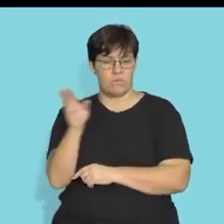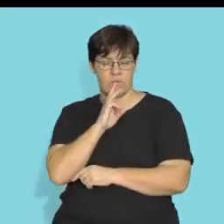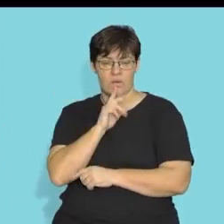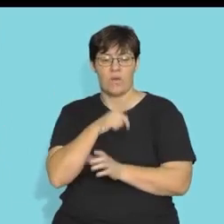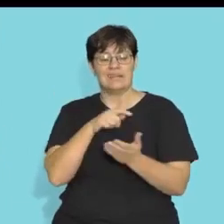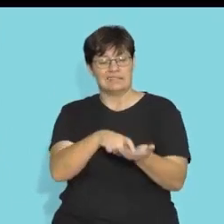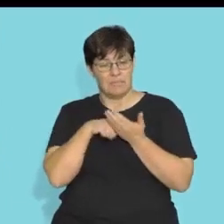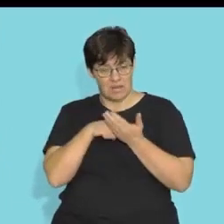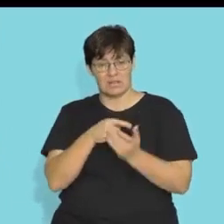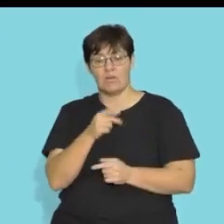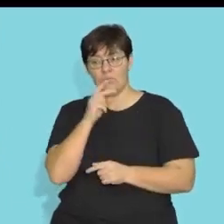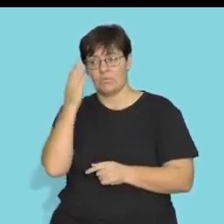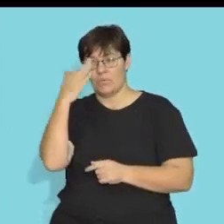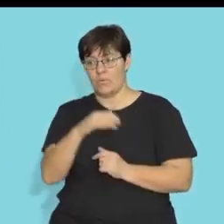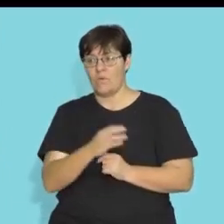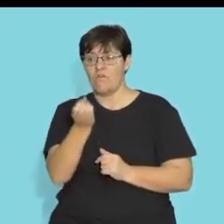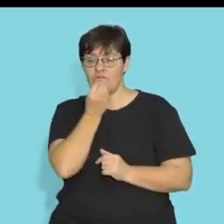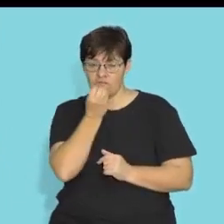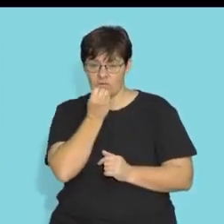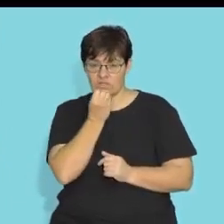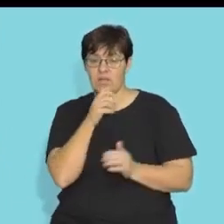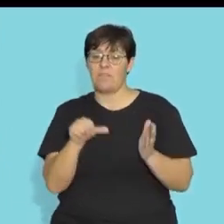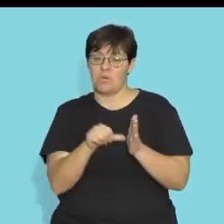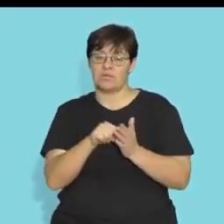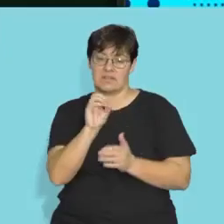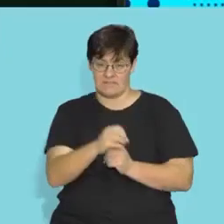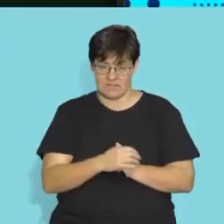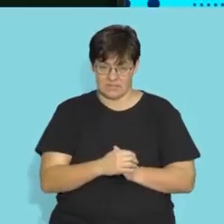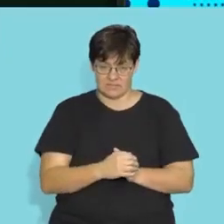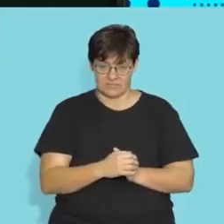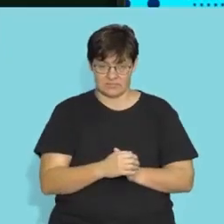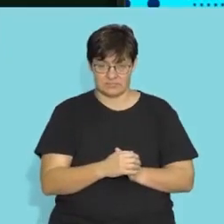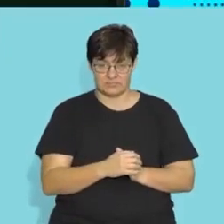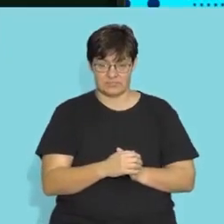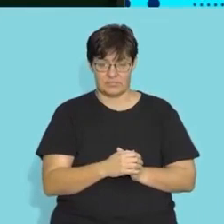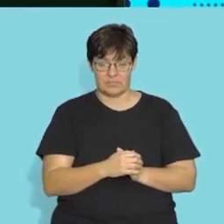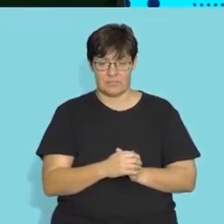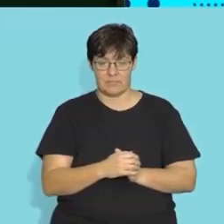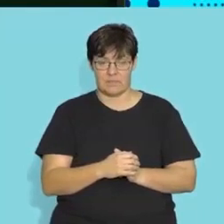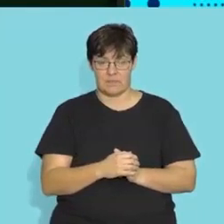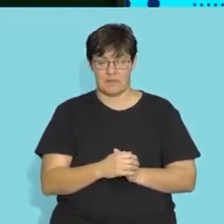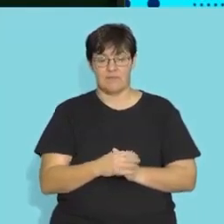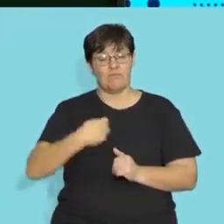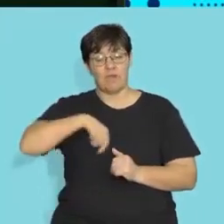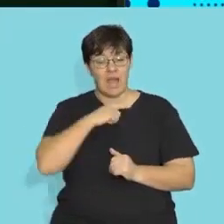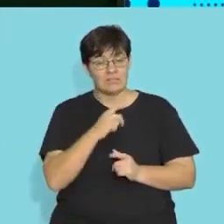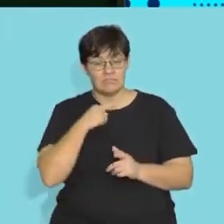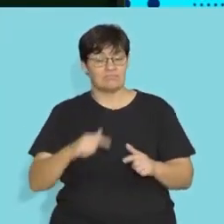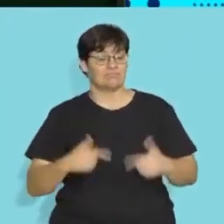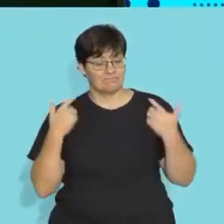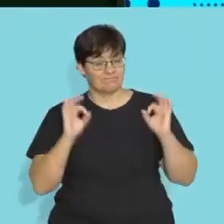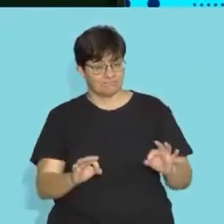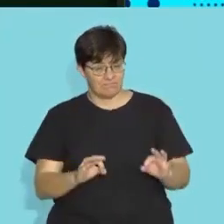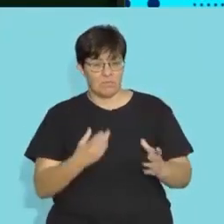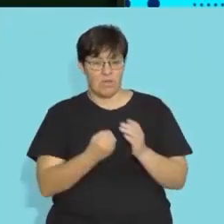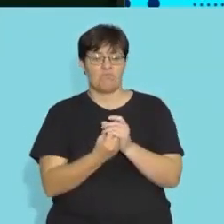irrigation, due to the human demands, we know that food is an essential part of our survival.